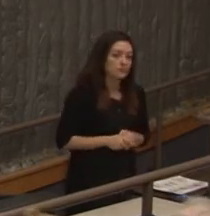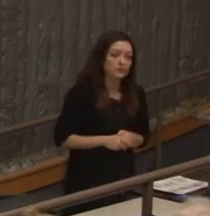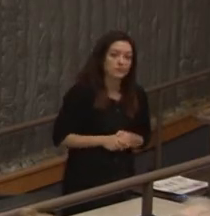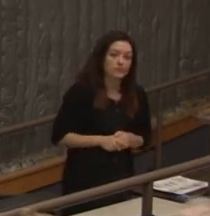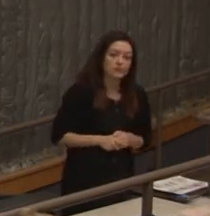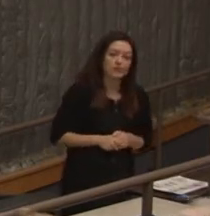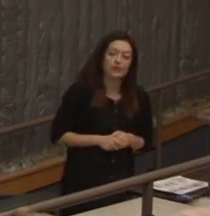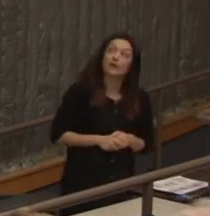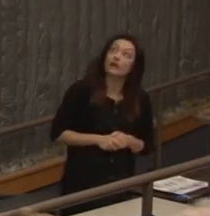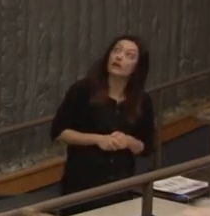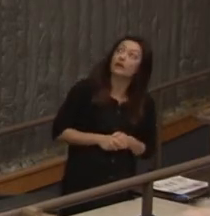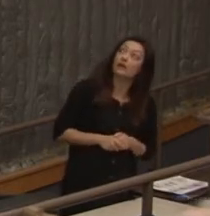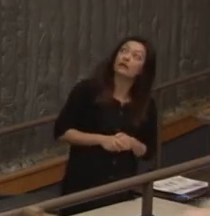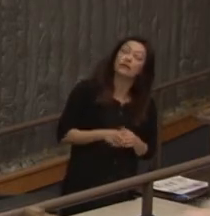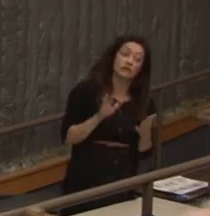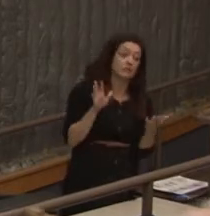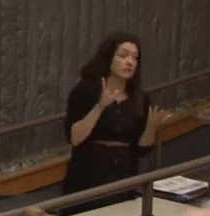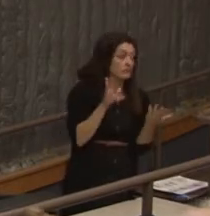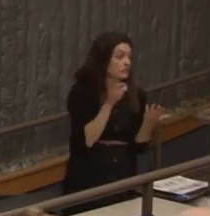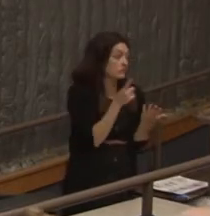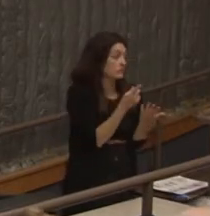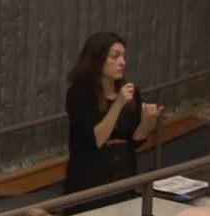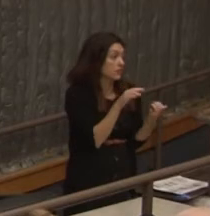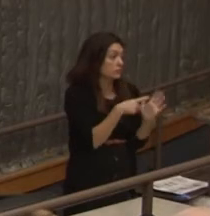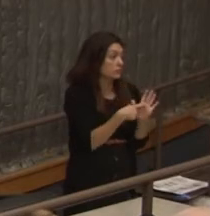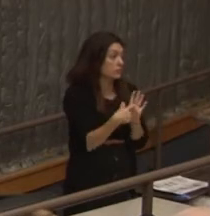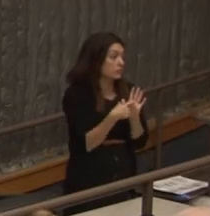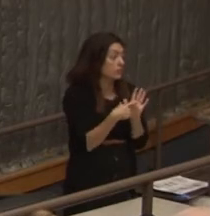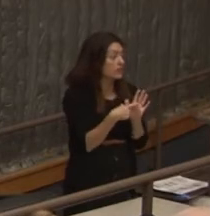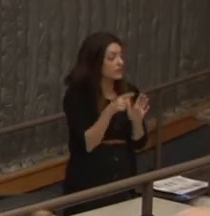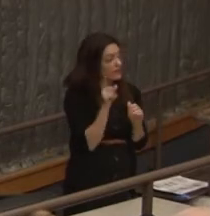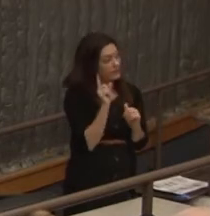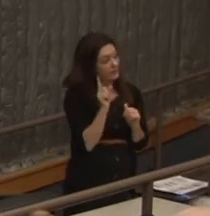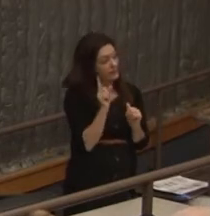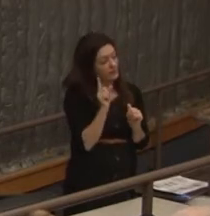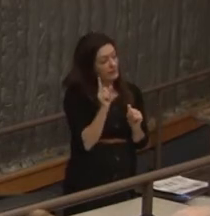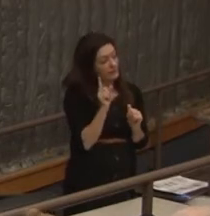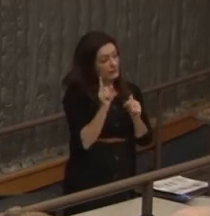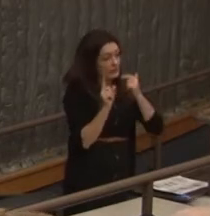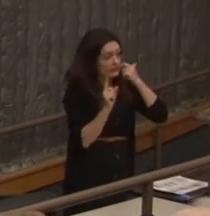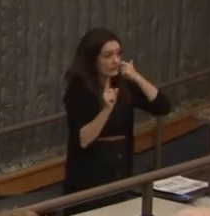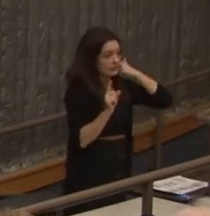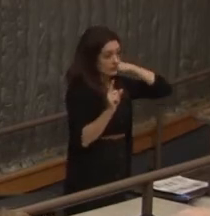look at a scene like this. Now, this is a group kind of portrait,